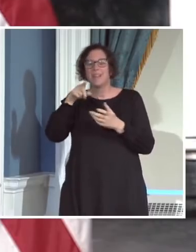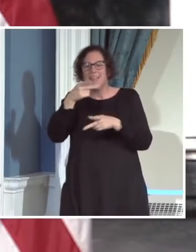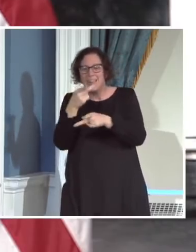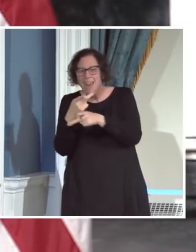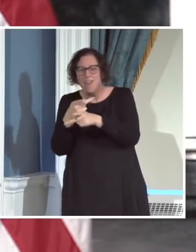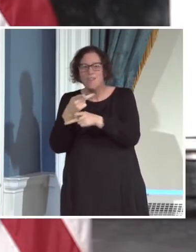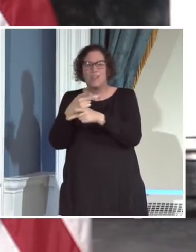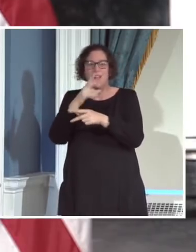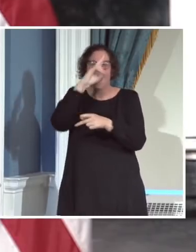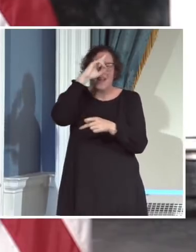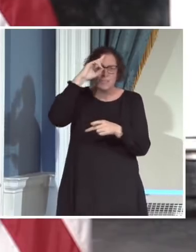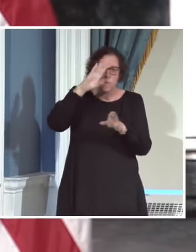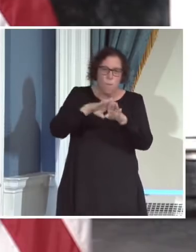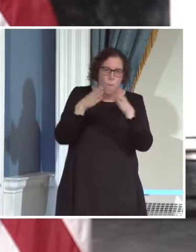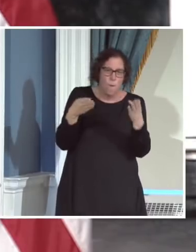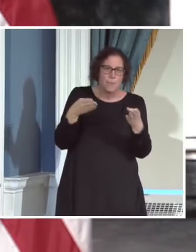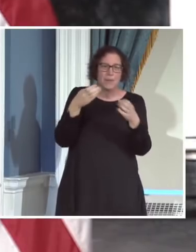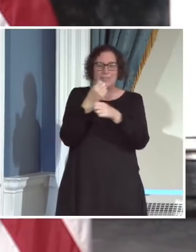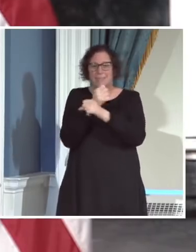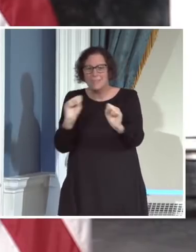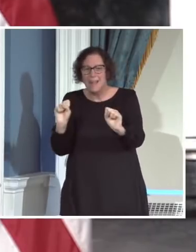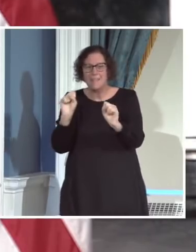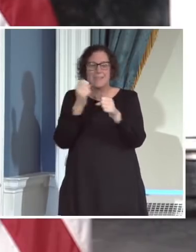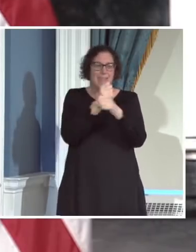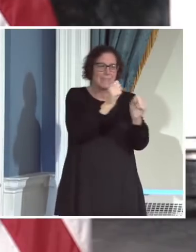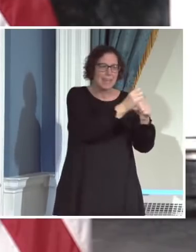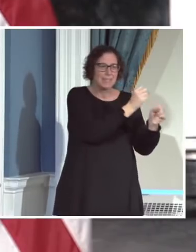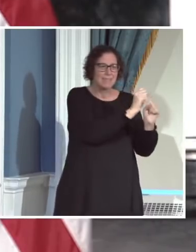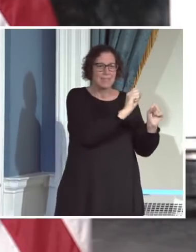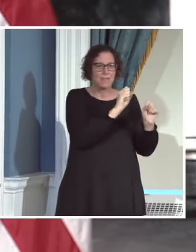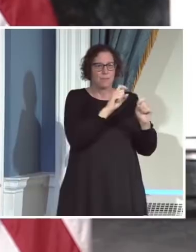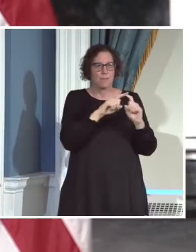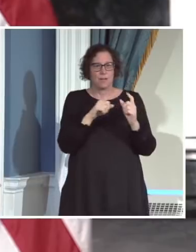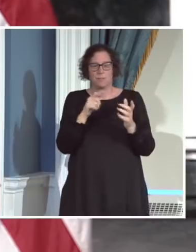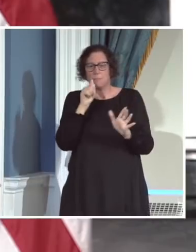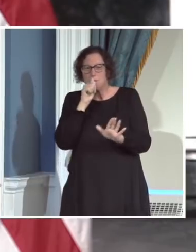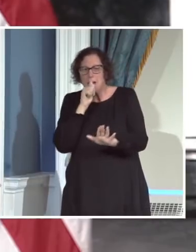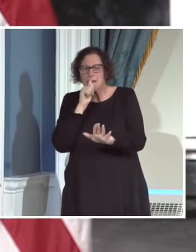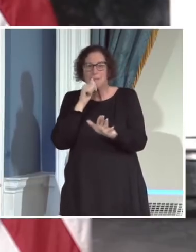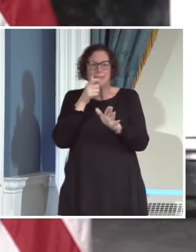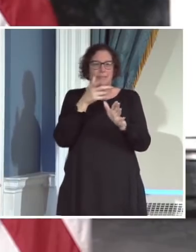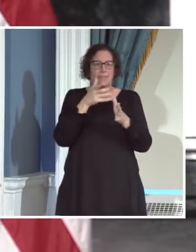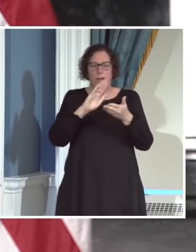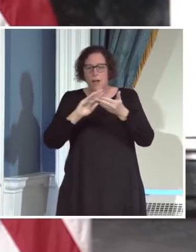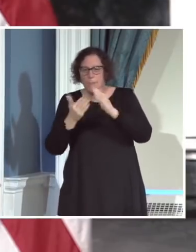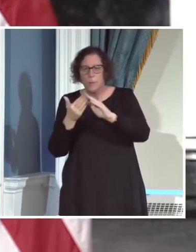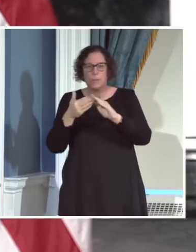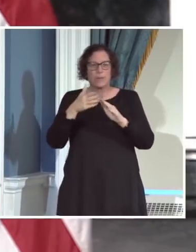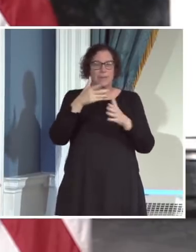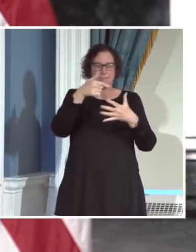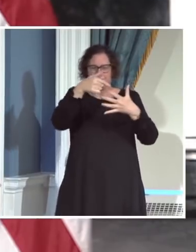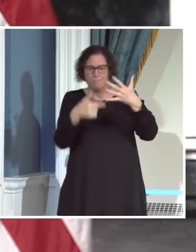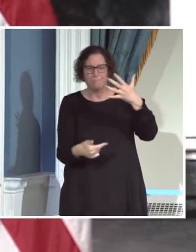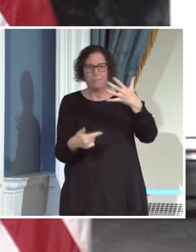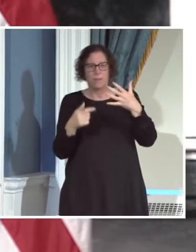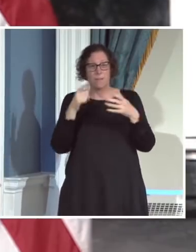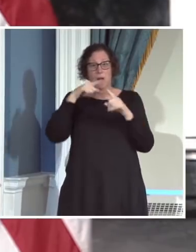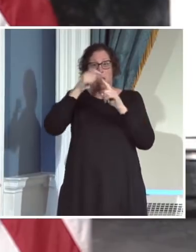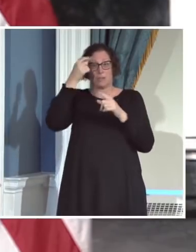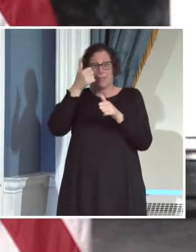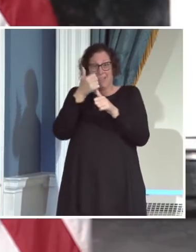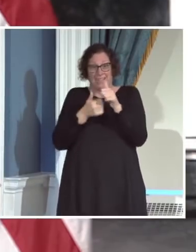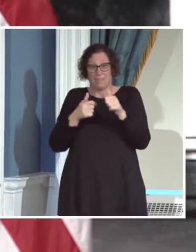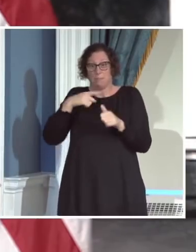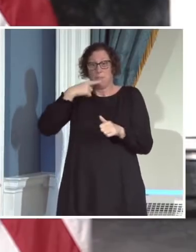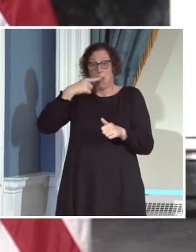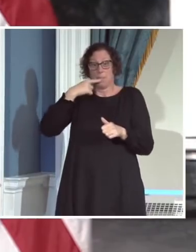we made a priority of protecting every single one of our public hospitals. Every single one of our public hospitals has stayed strong, and now we